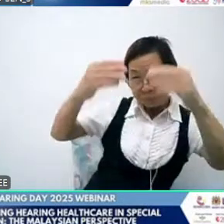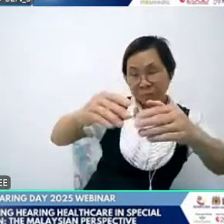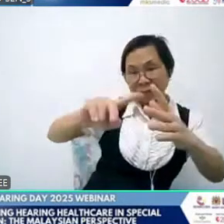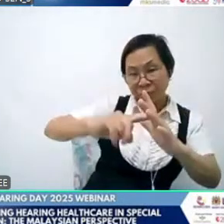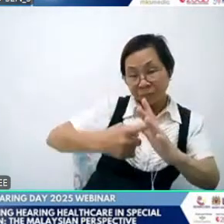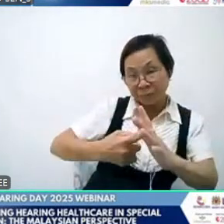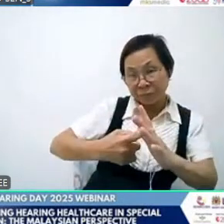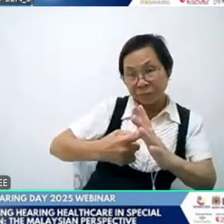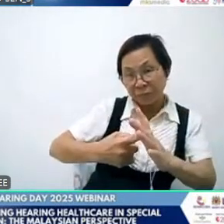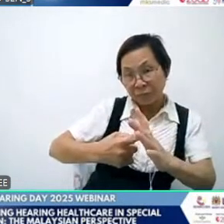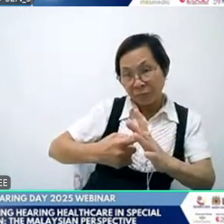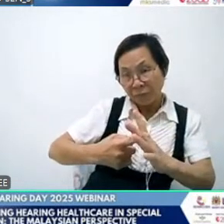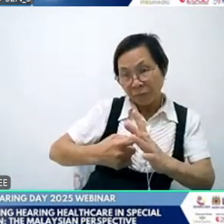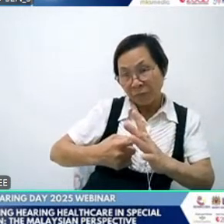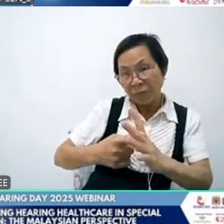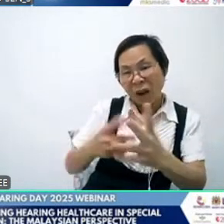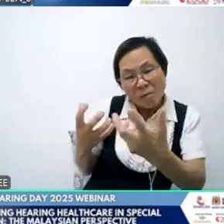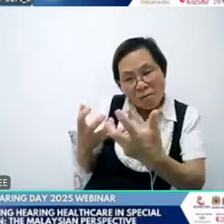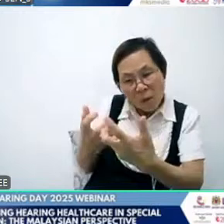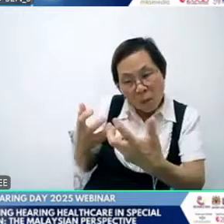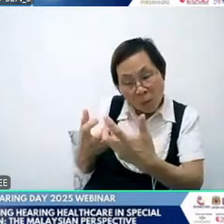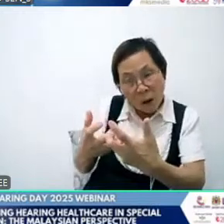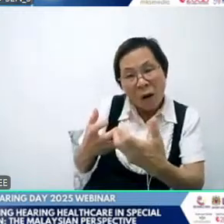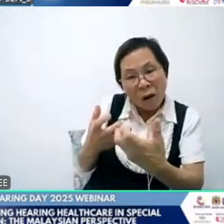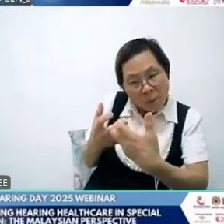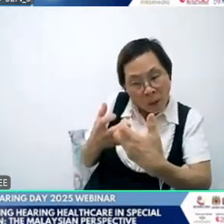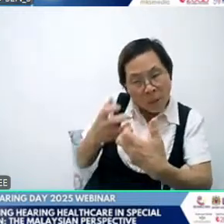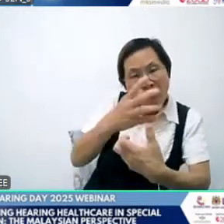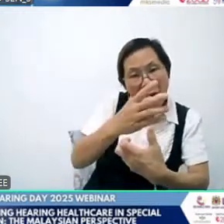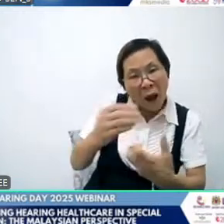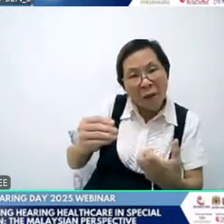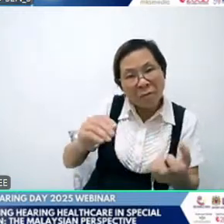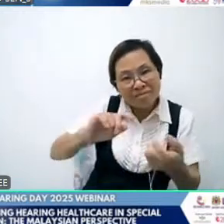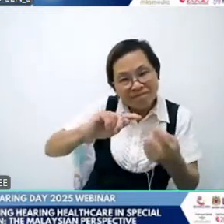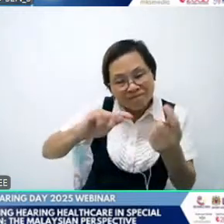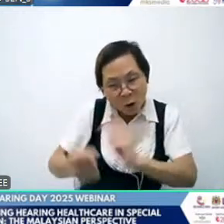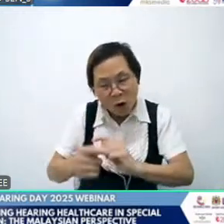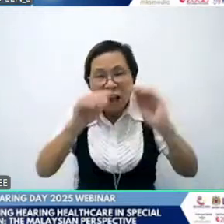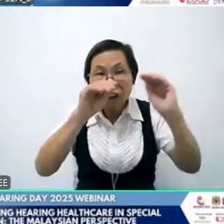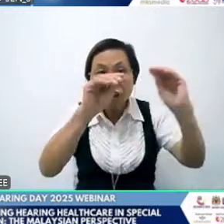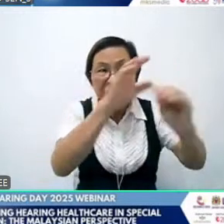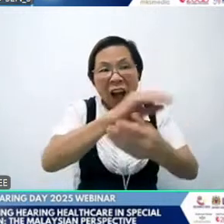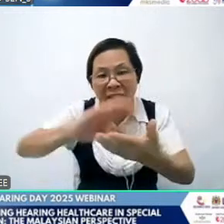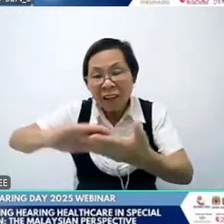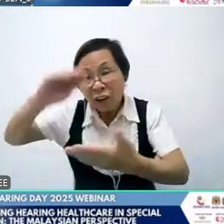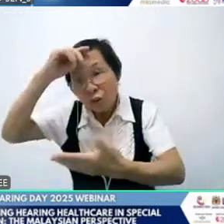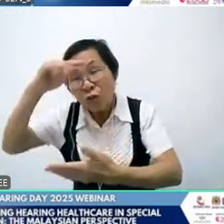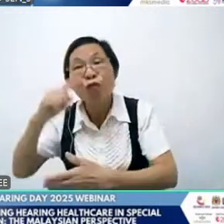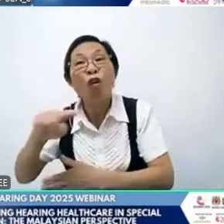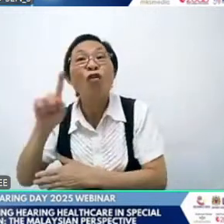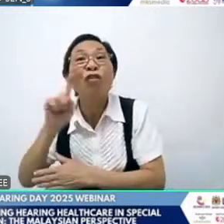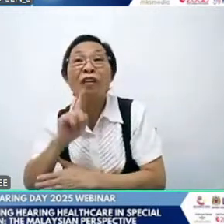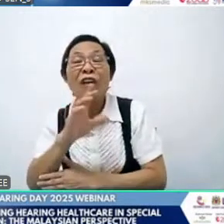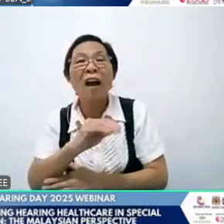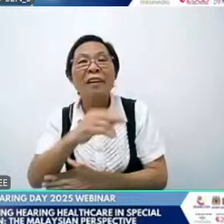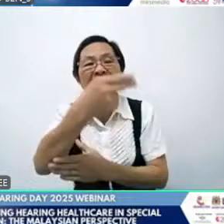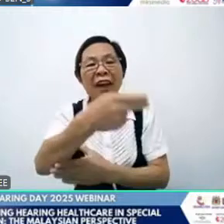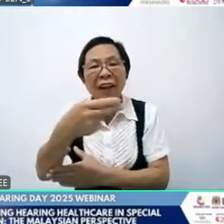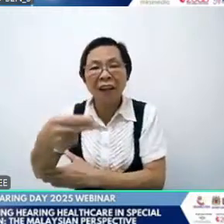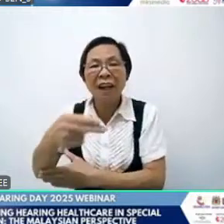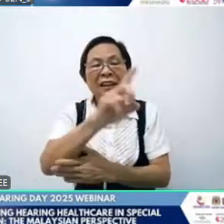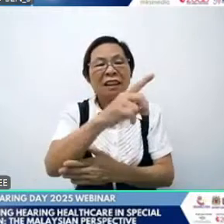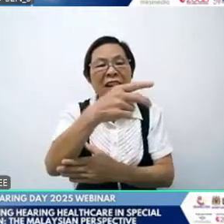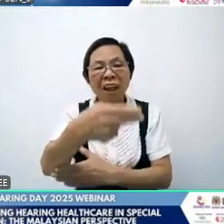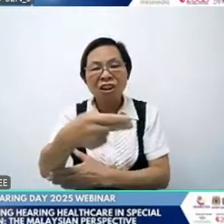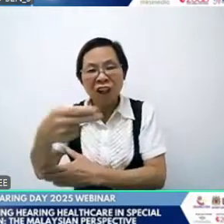of accommodation and modification in teaching and learning for deaf and hard of hearing DHH